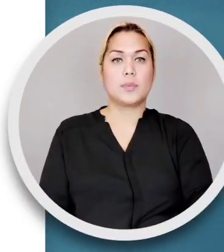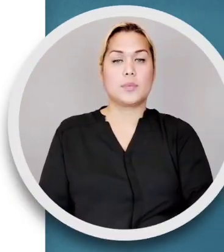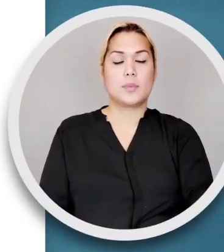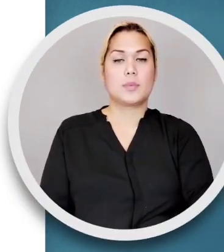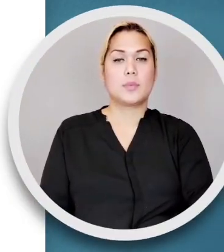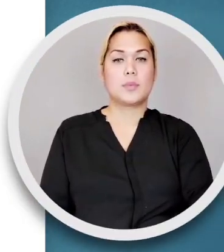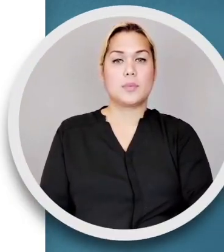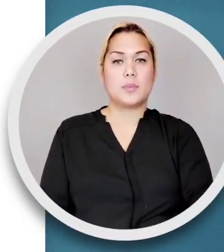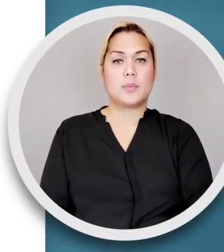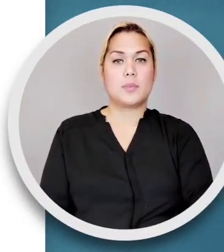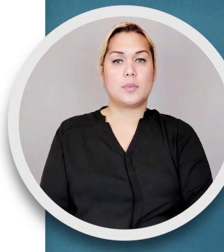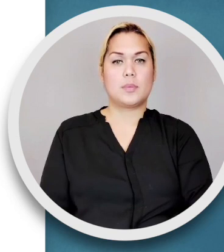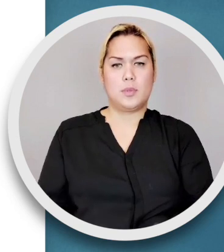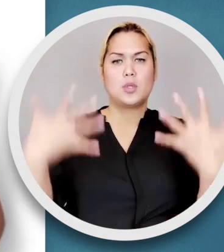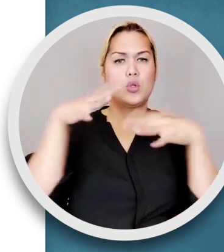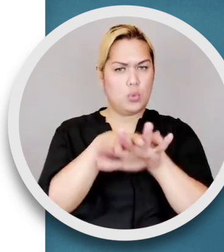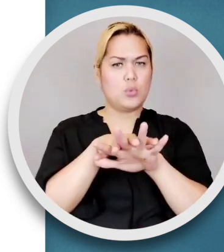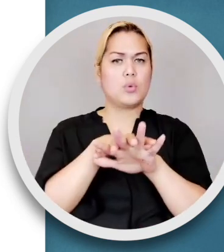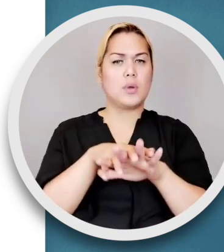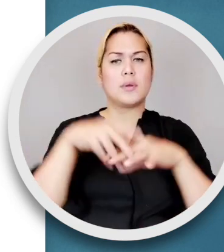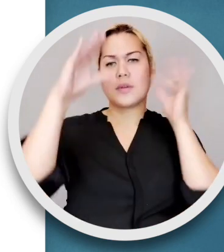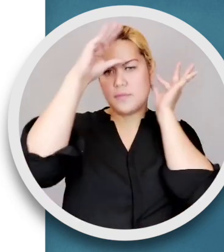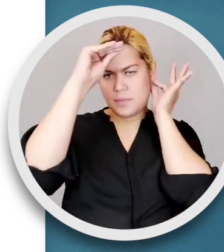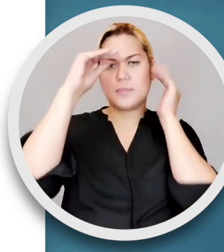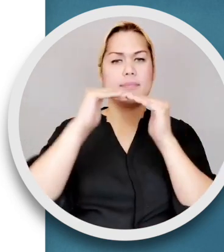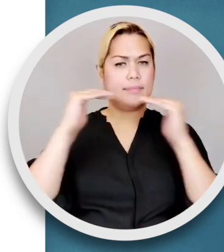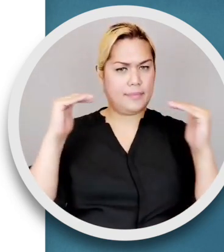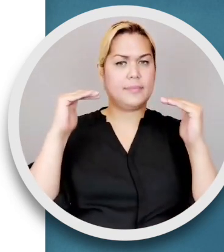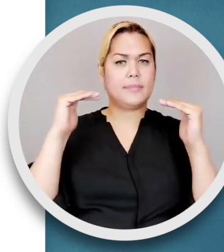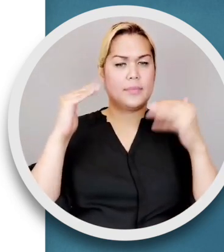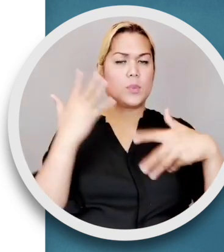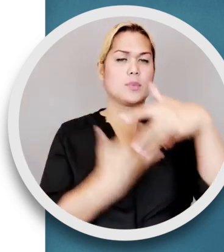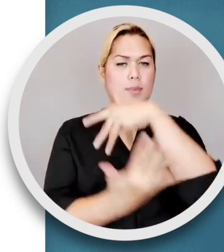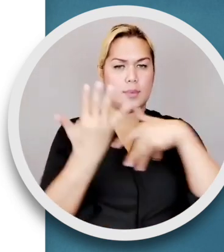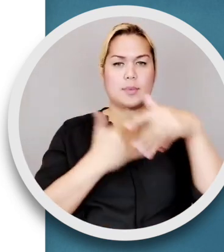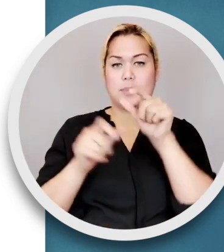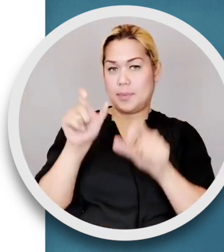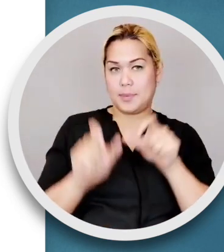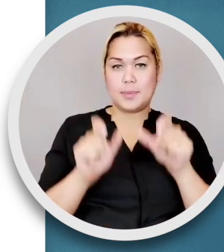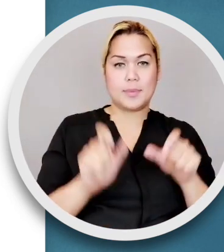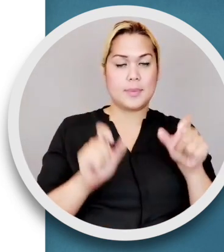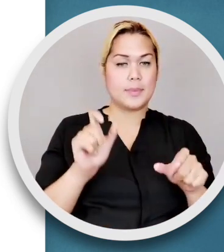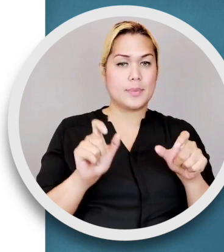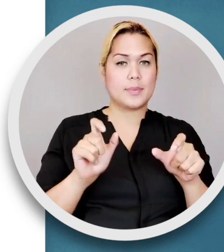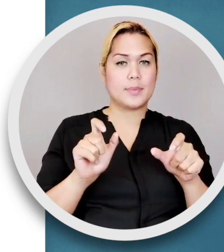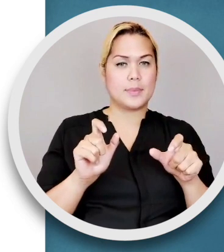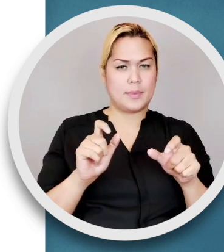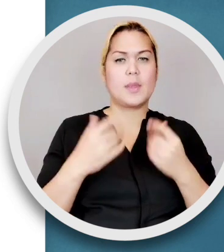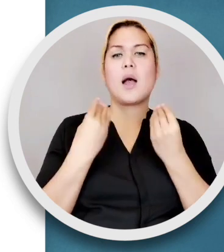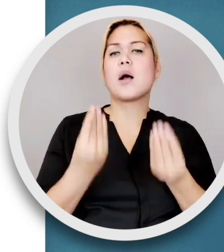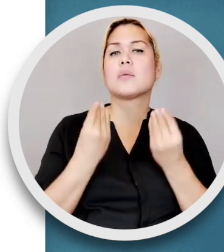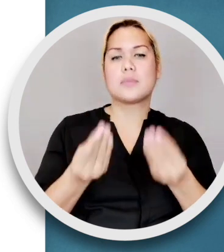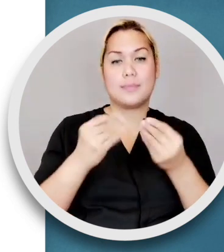How do we integrate gender equality and social inclusion, or GESI, more systematically in the operations of the Asian